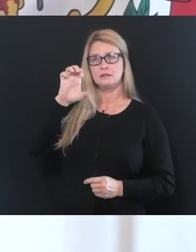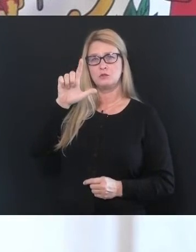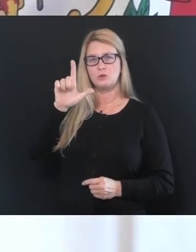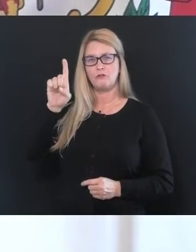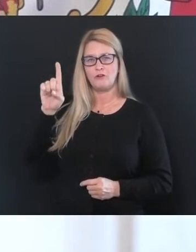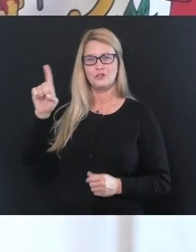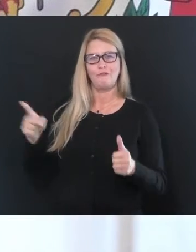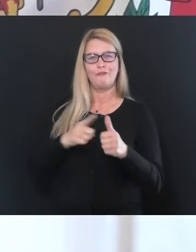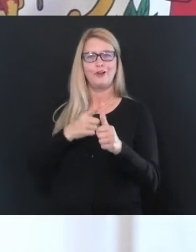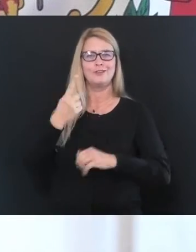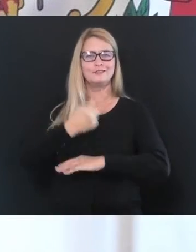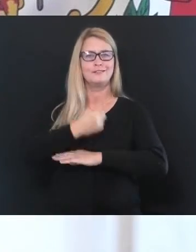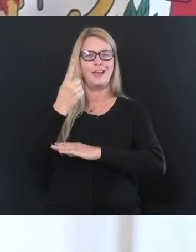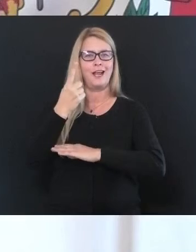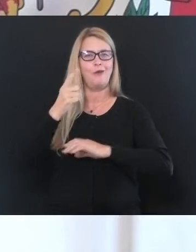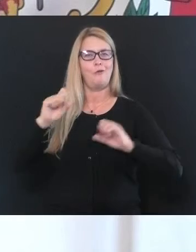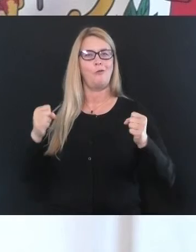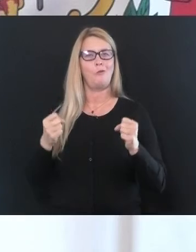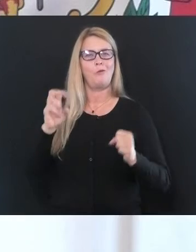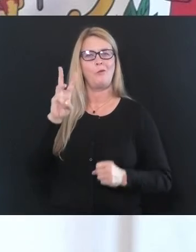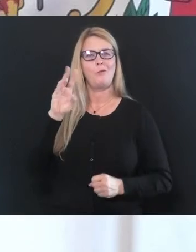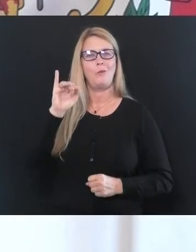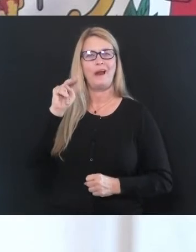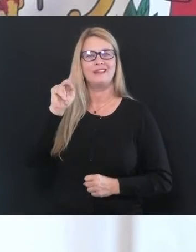winter. And I